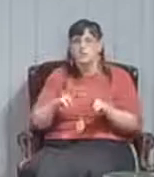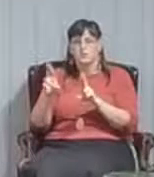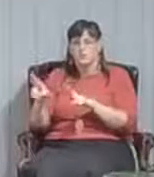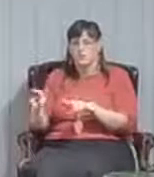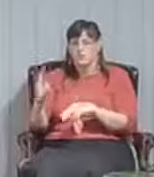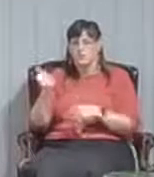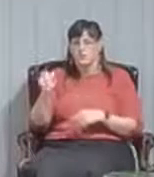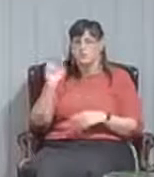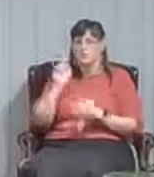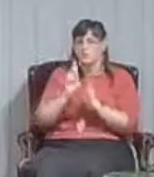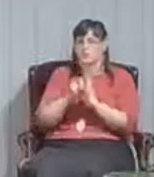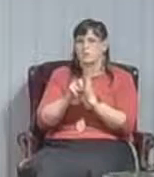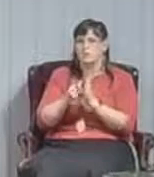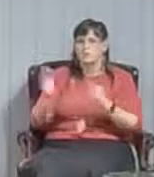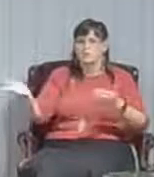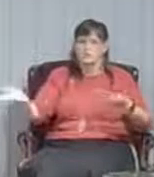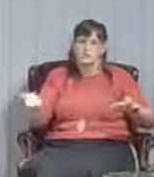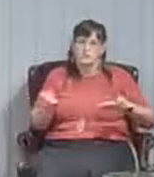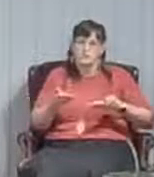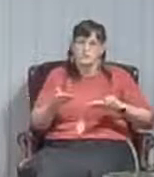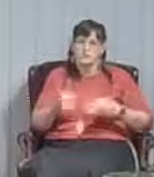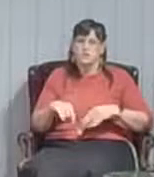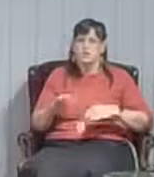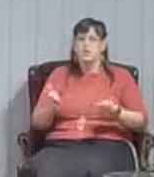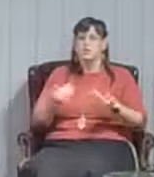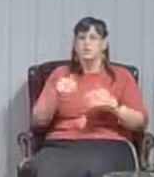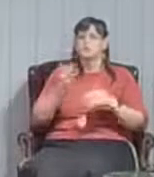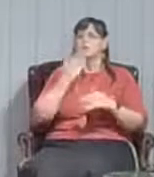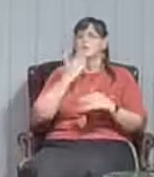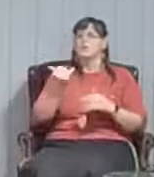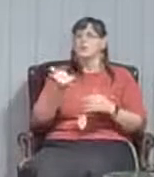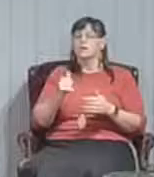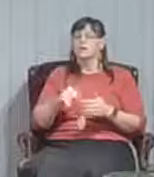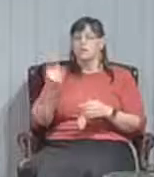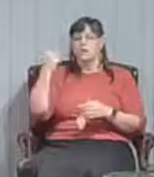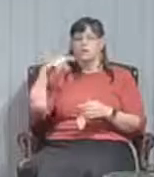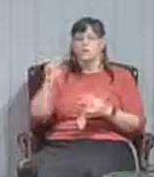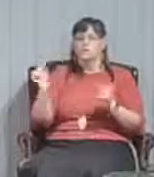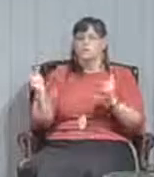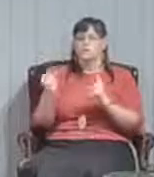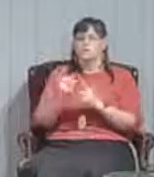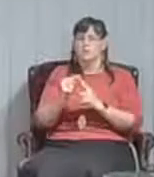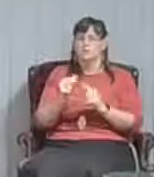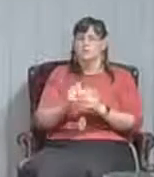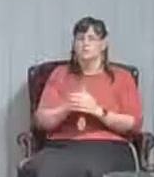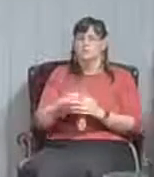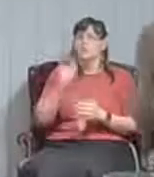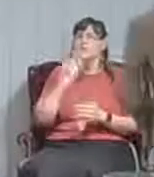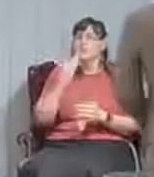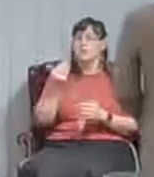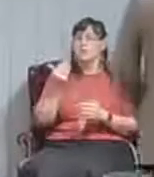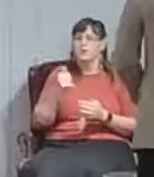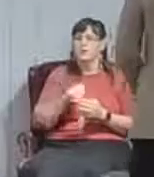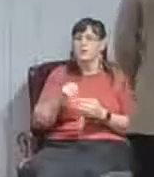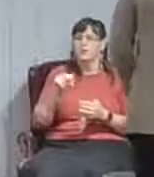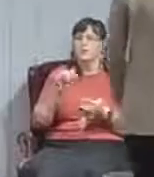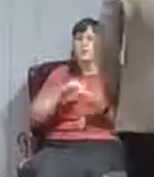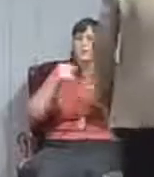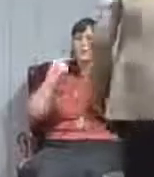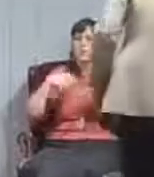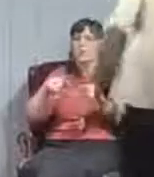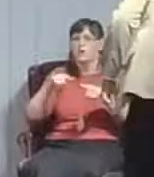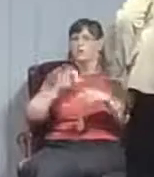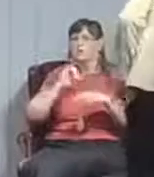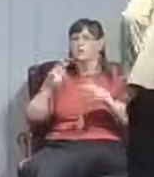few moments of invitation. Lord God, I want to thank you for your word. I want to thank you that while there is